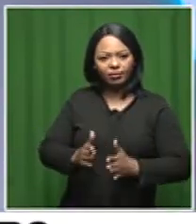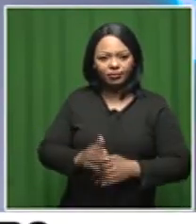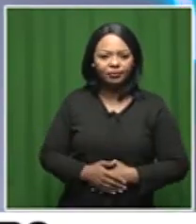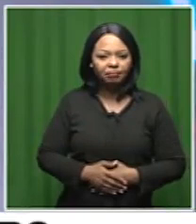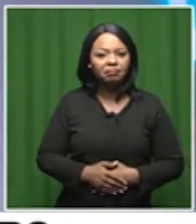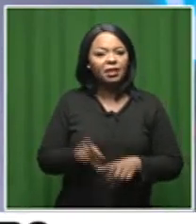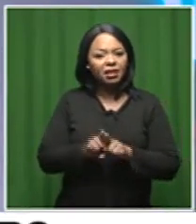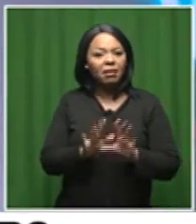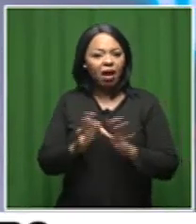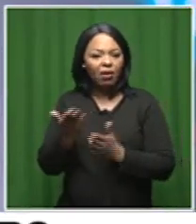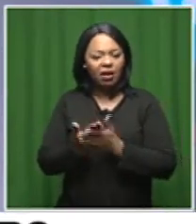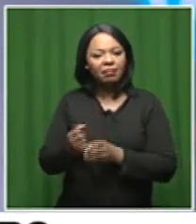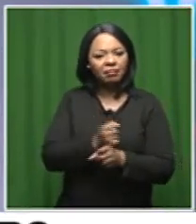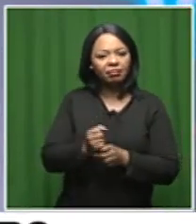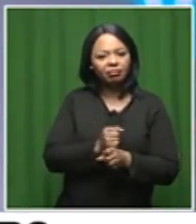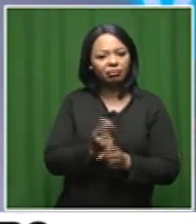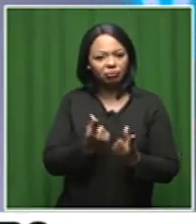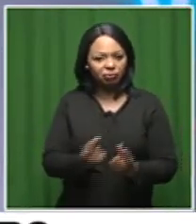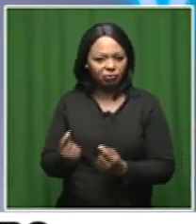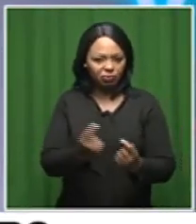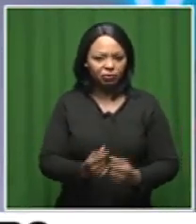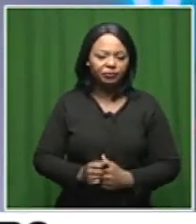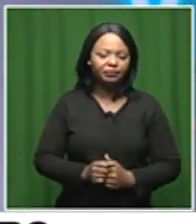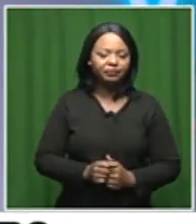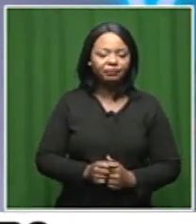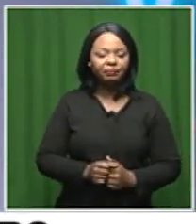about the treatment options for these blood cancers. Stay with us.